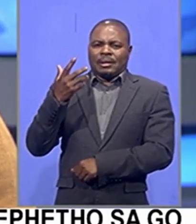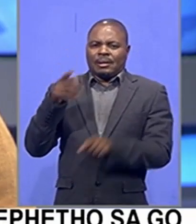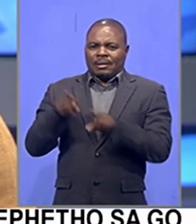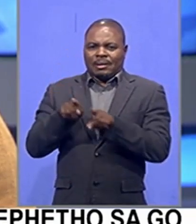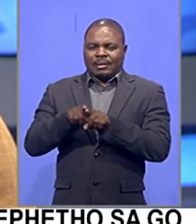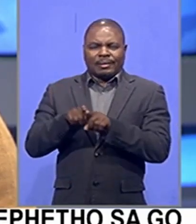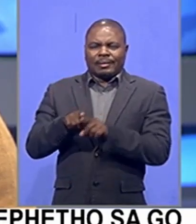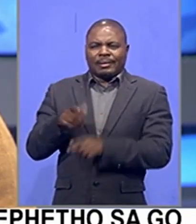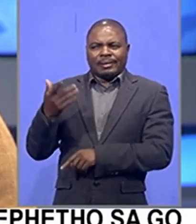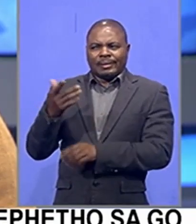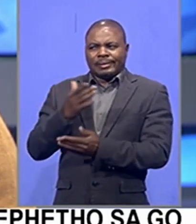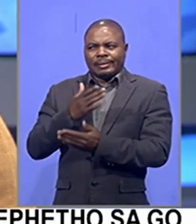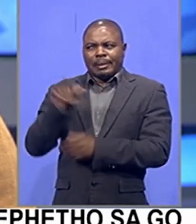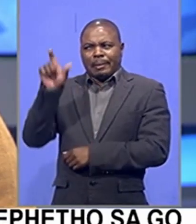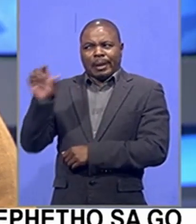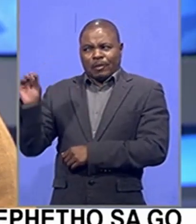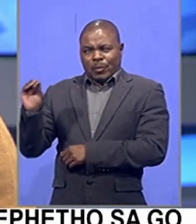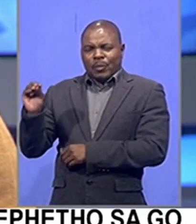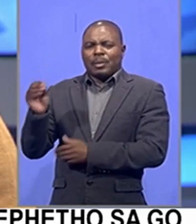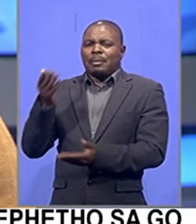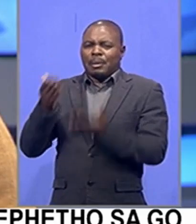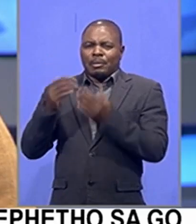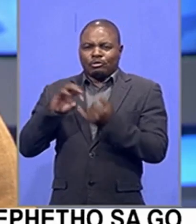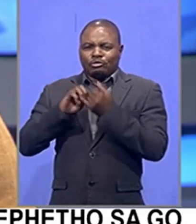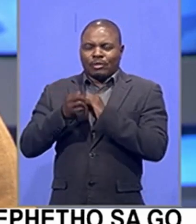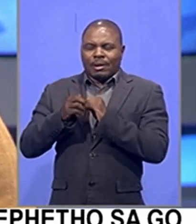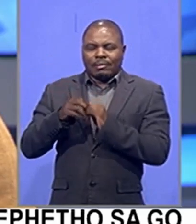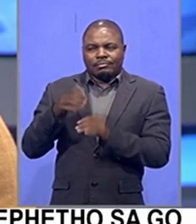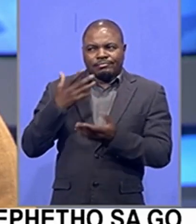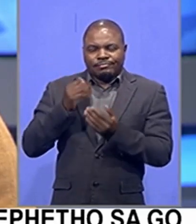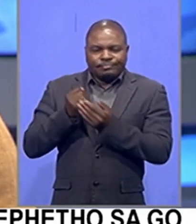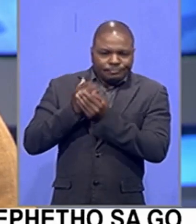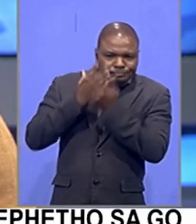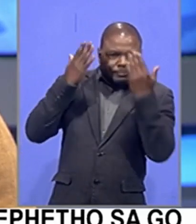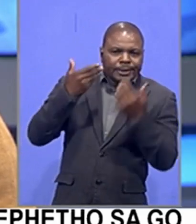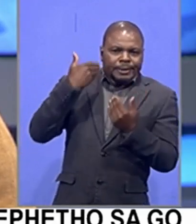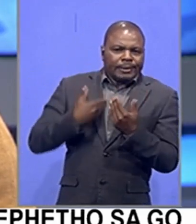of someone wanting to embarrass me.